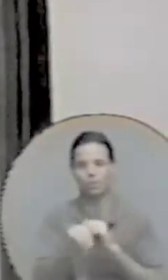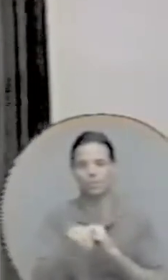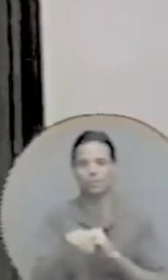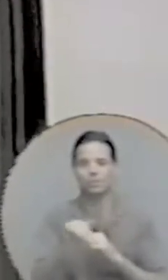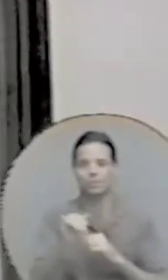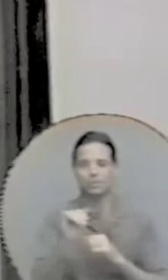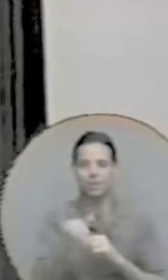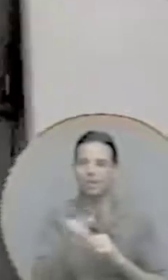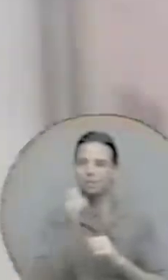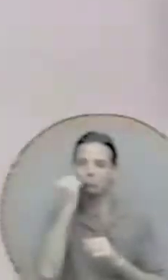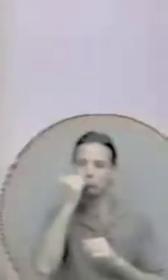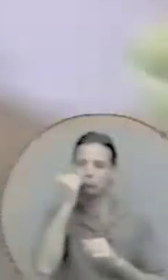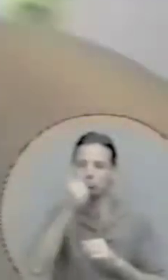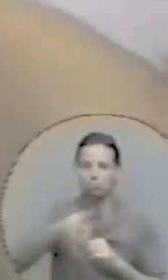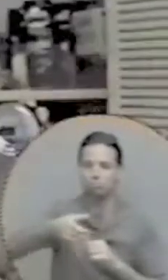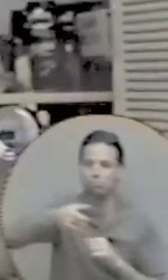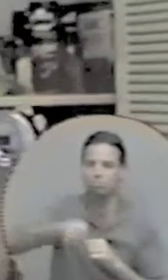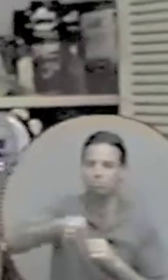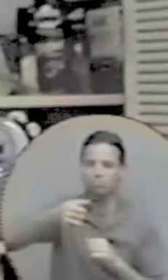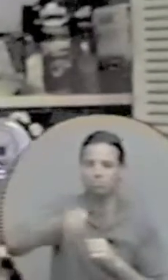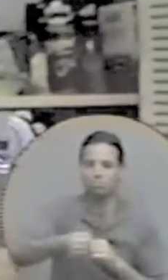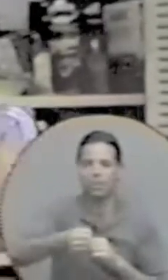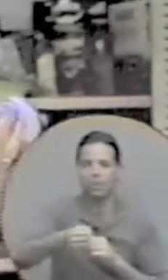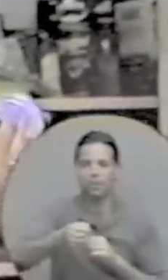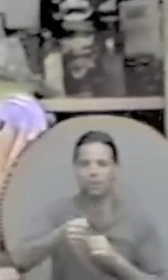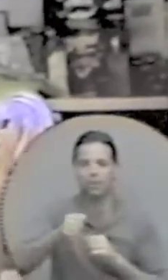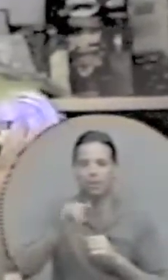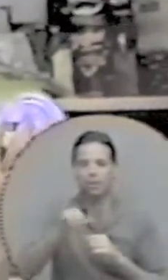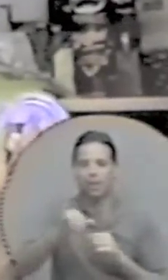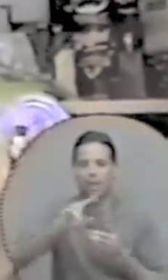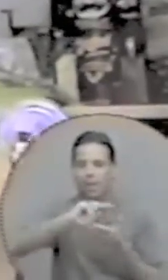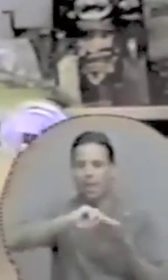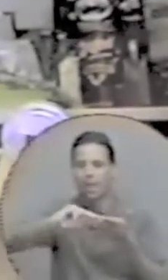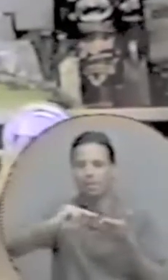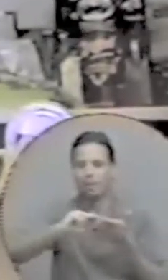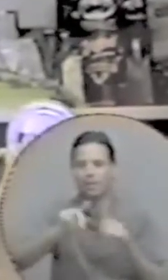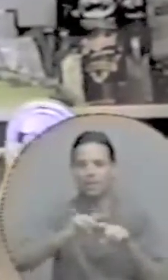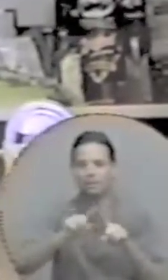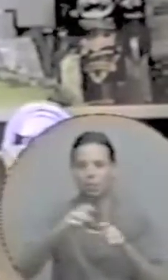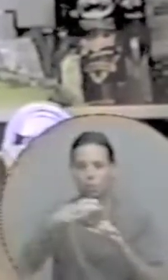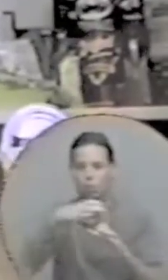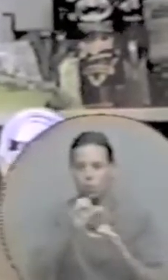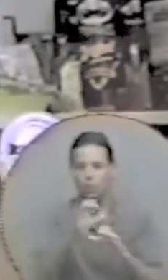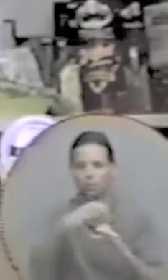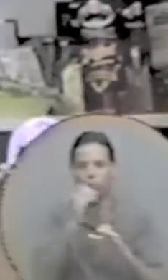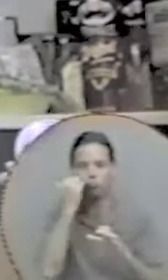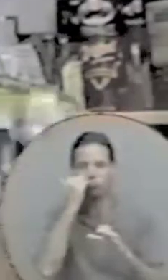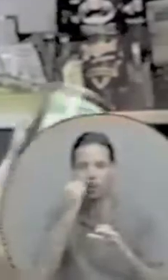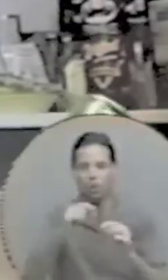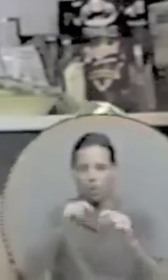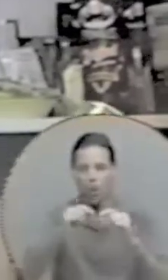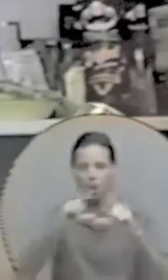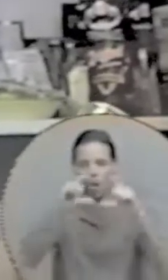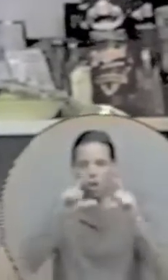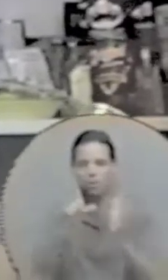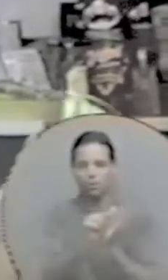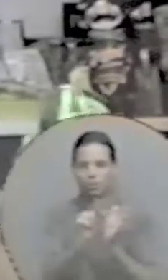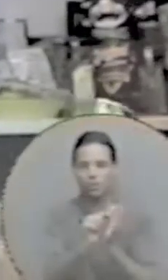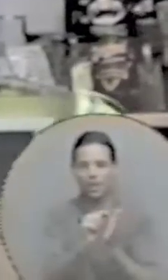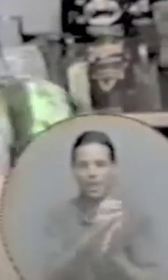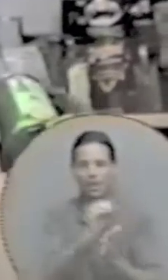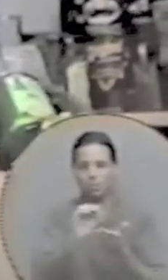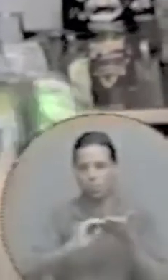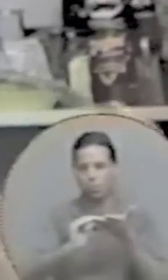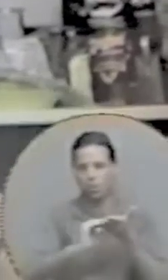that, yeah. It's a regular embossing gun that has different wheels on it for regular, for large print, regular print